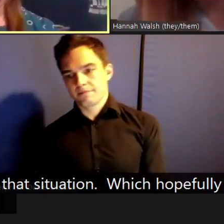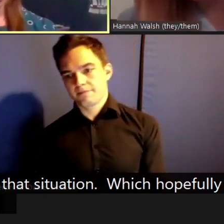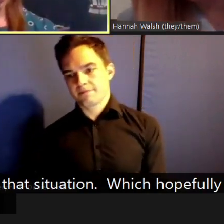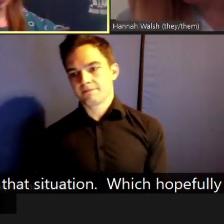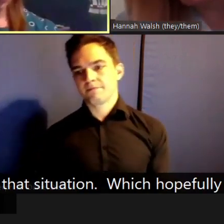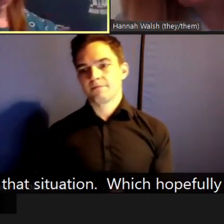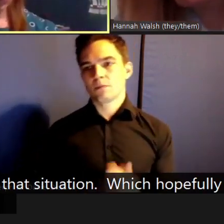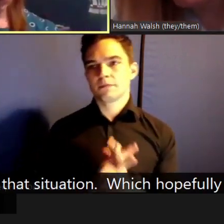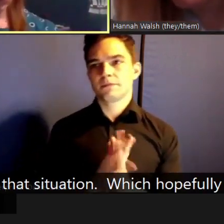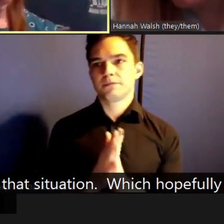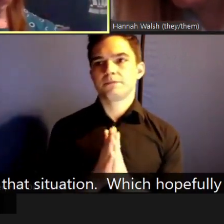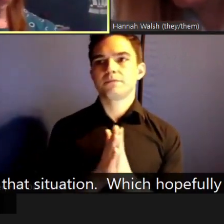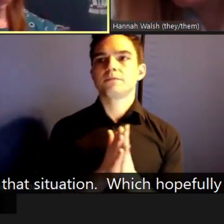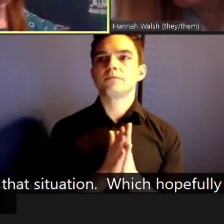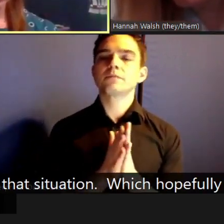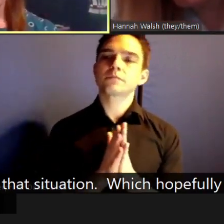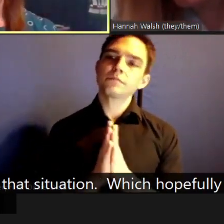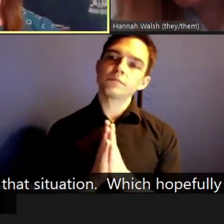Okay.